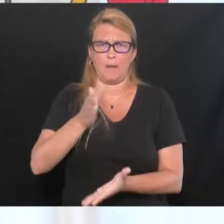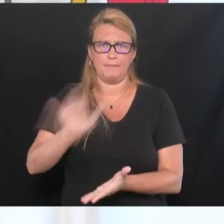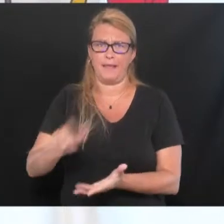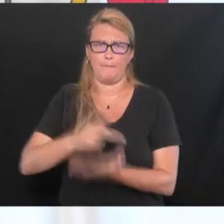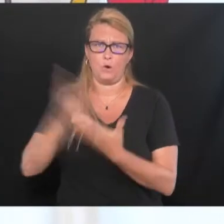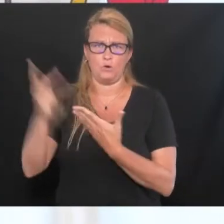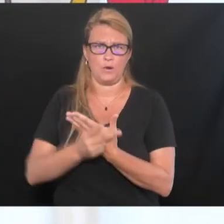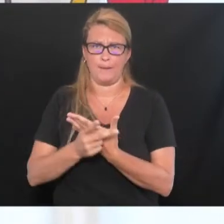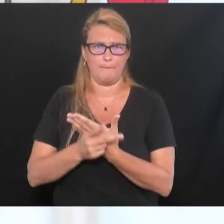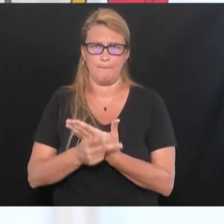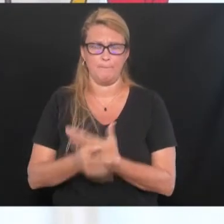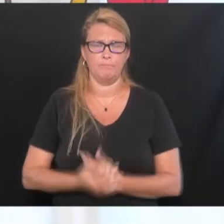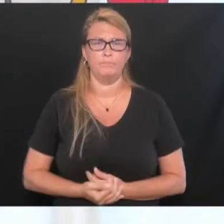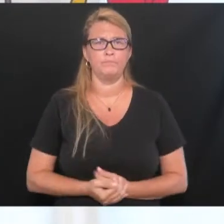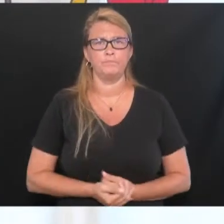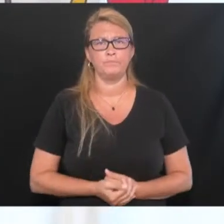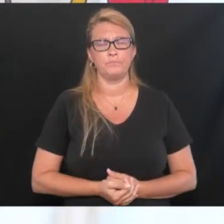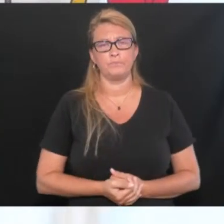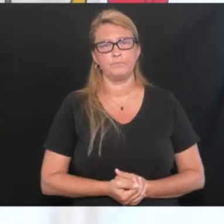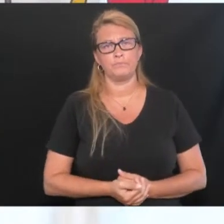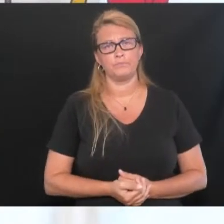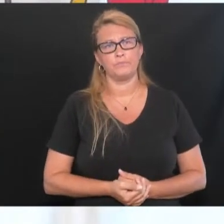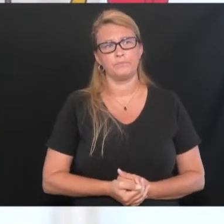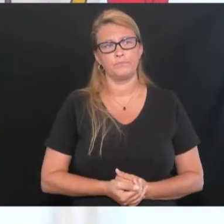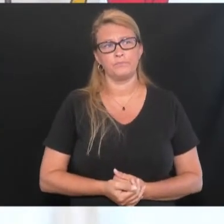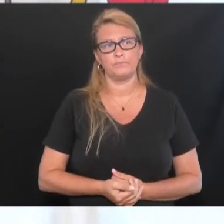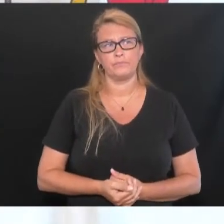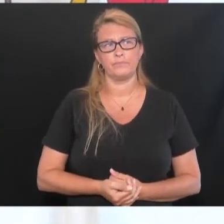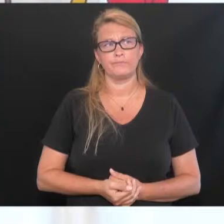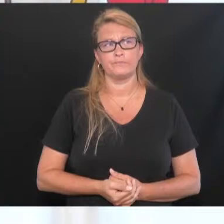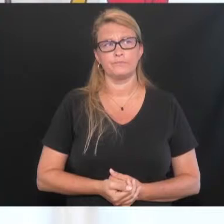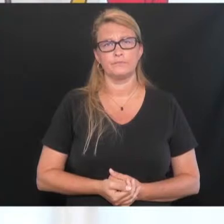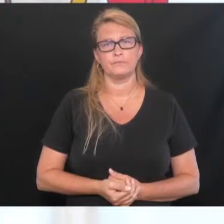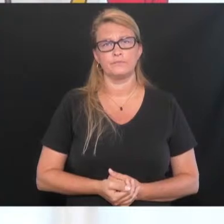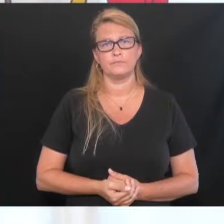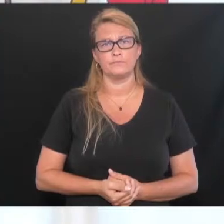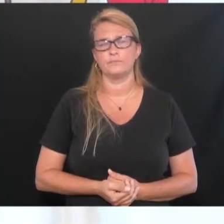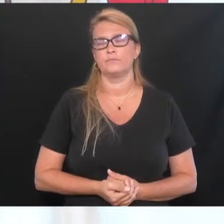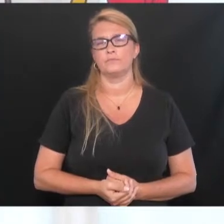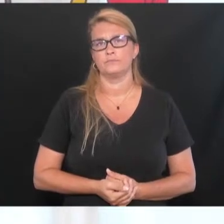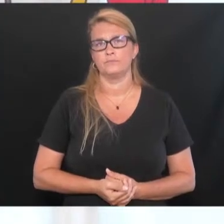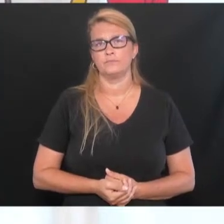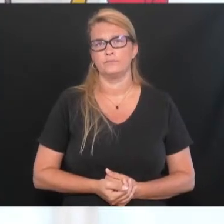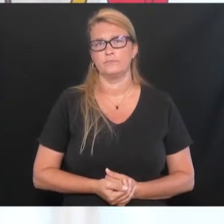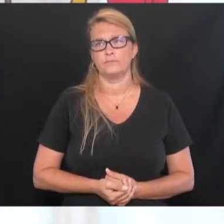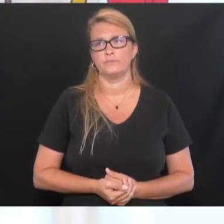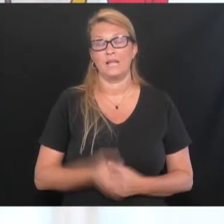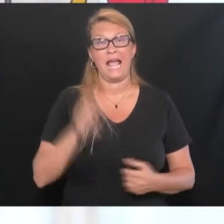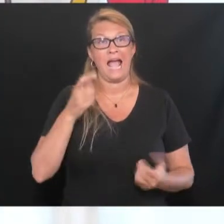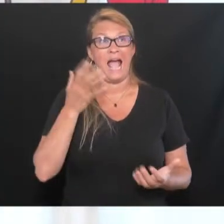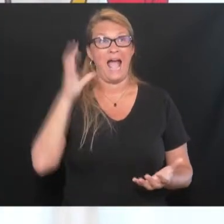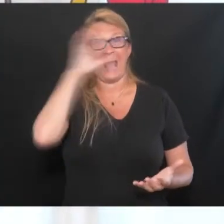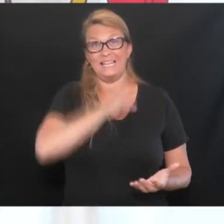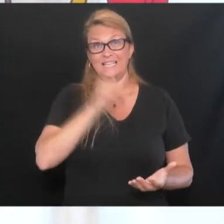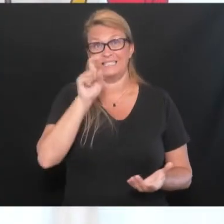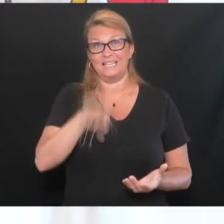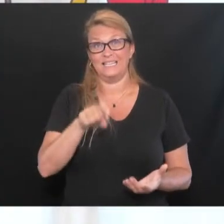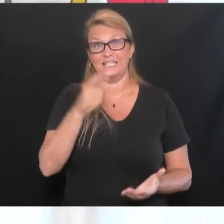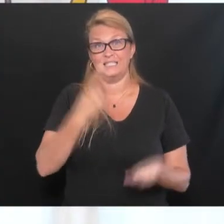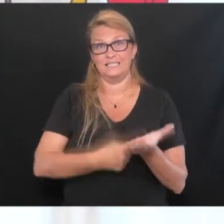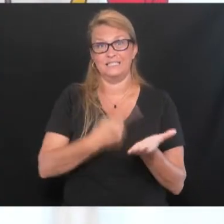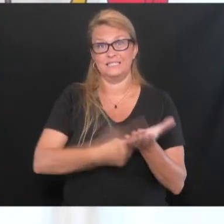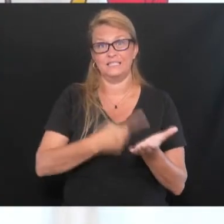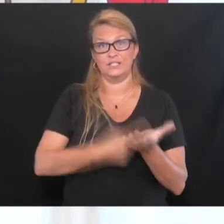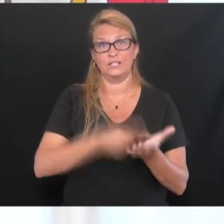that. And so maybe really what we need to do is talk about, I guess the last thing was the